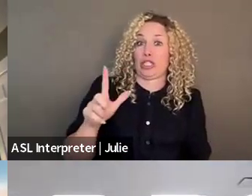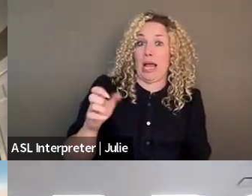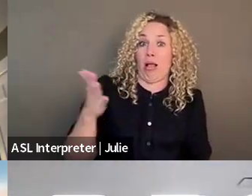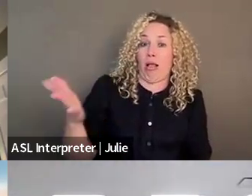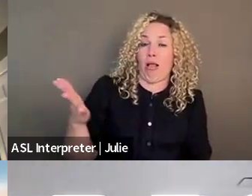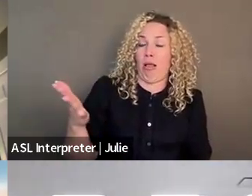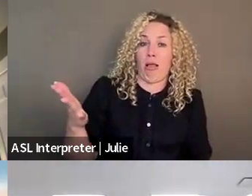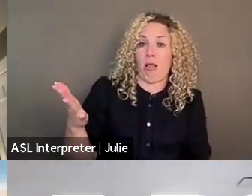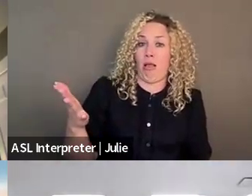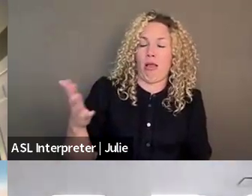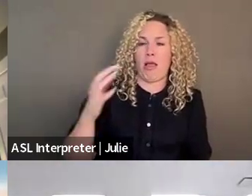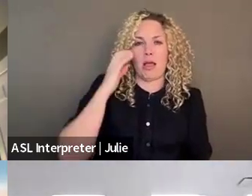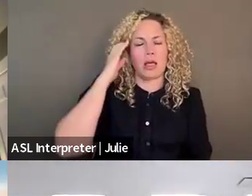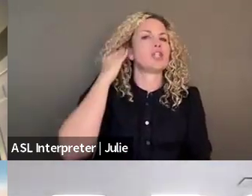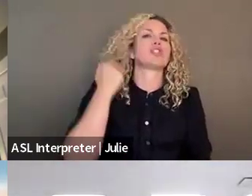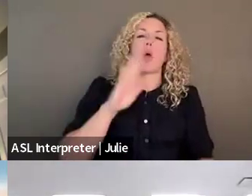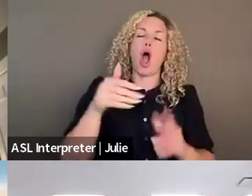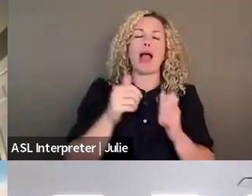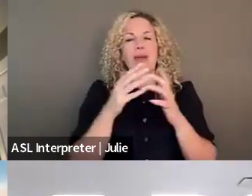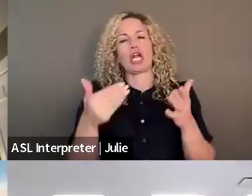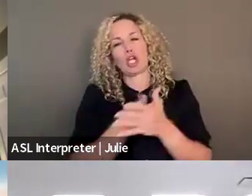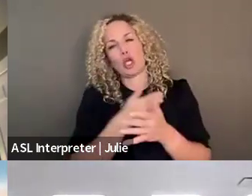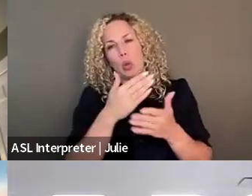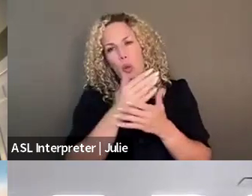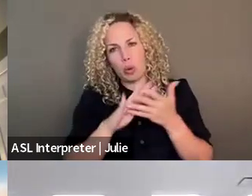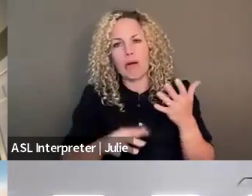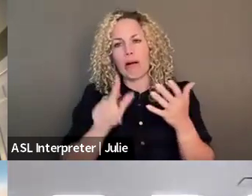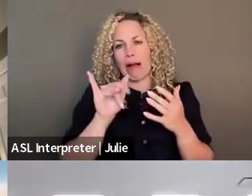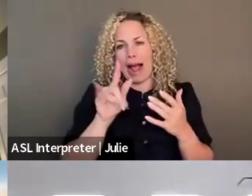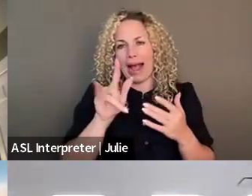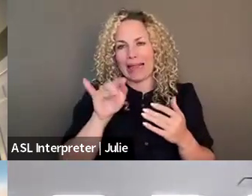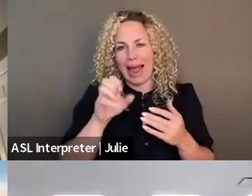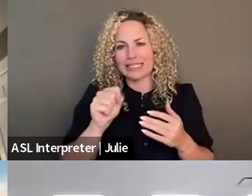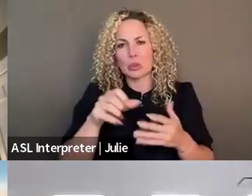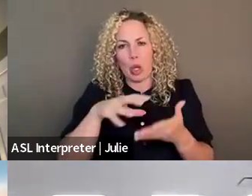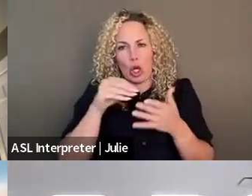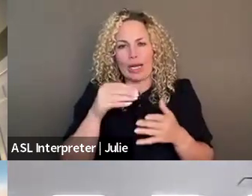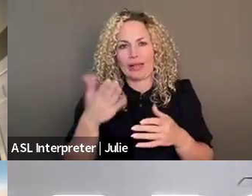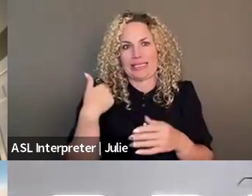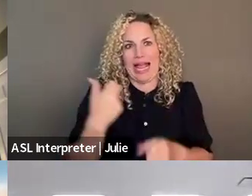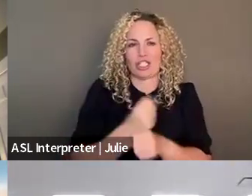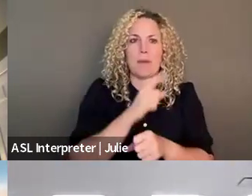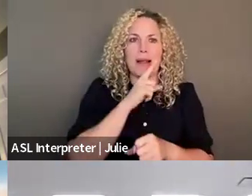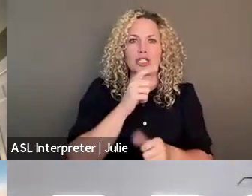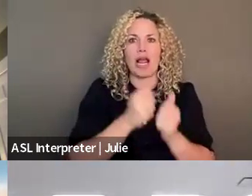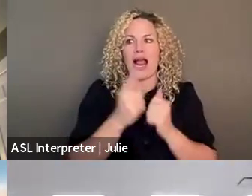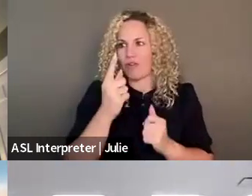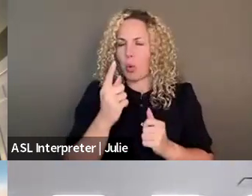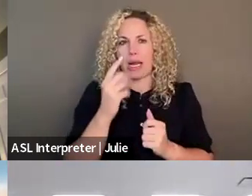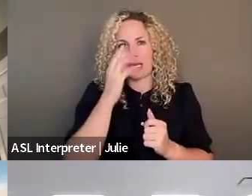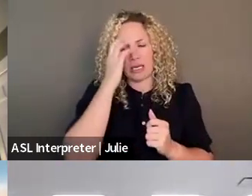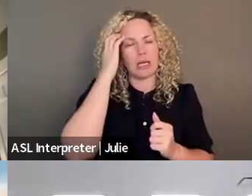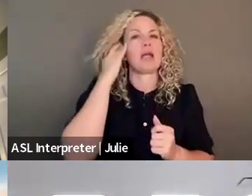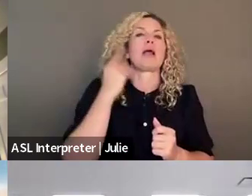Again, we're all implementing these new guidelines that we're all learning about just in this last year. And so we're going to do our very best to ensure that everyone's got